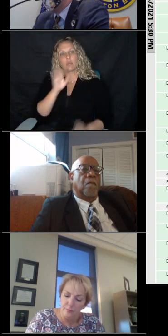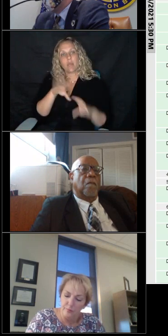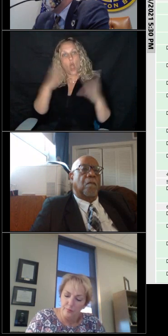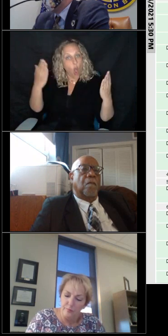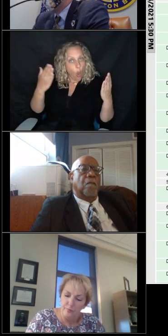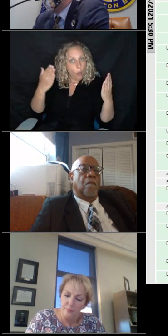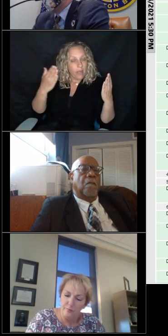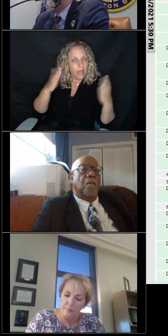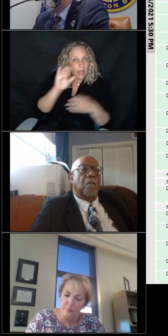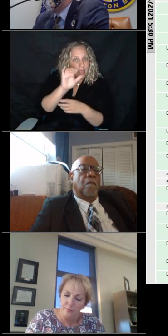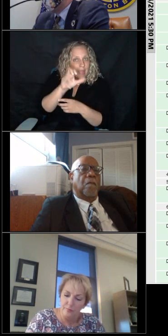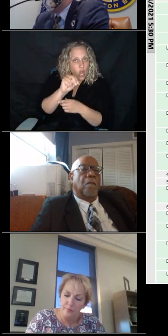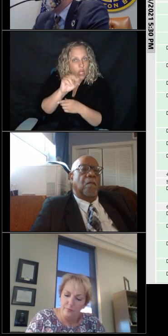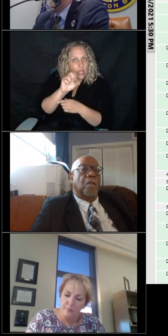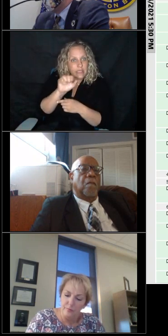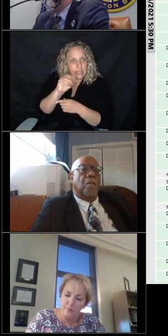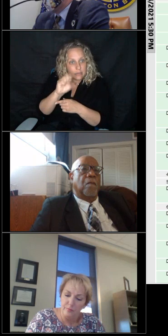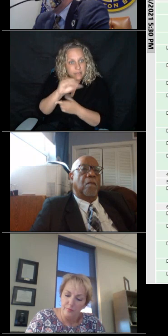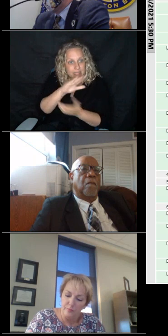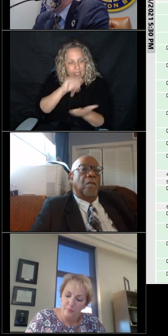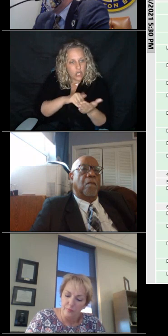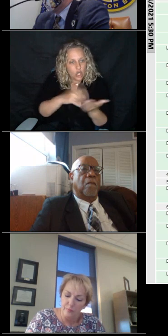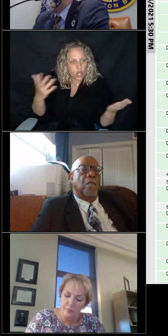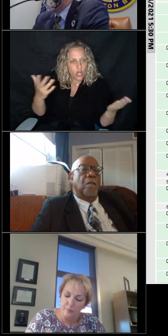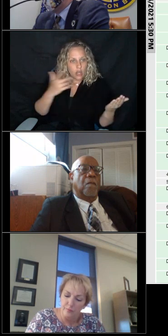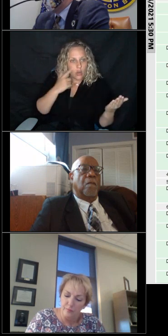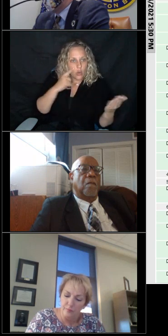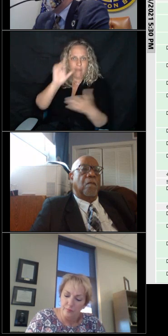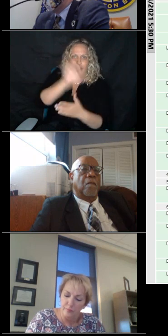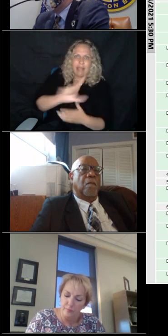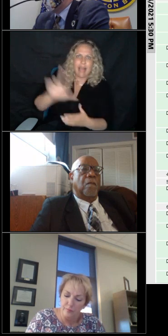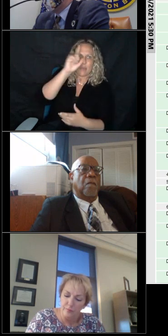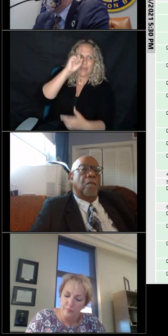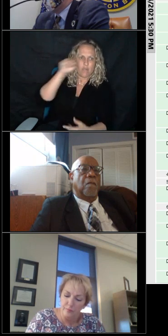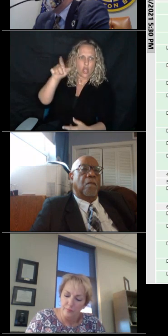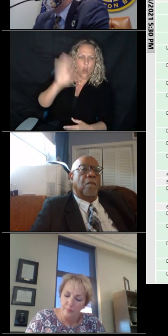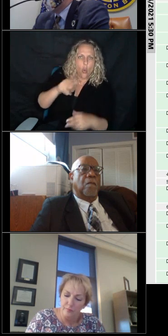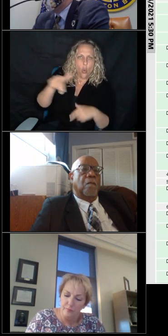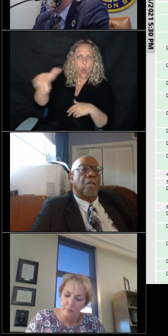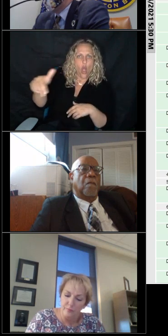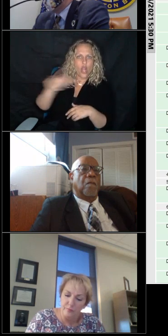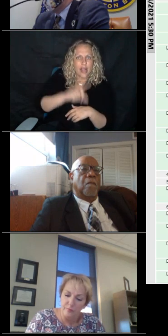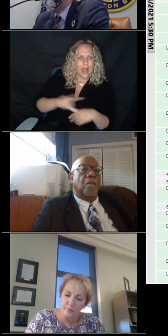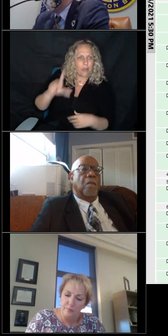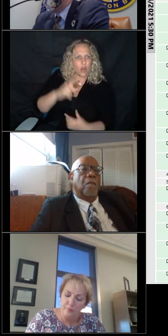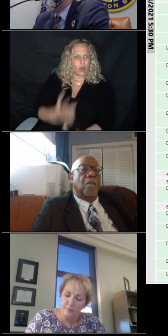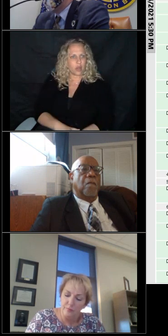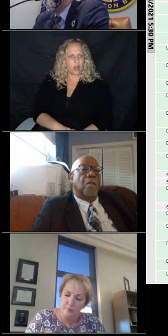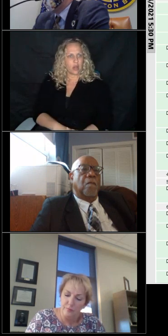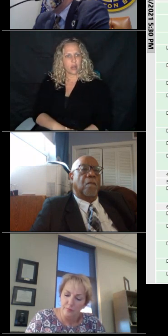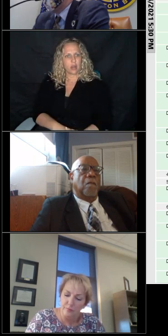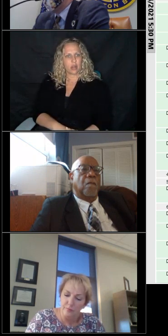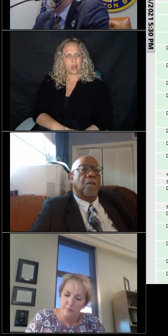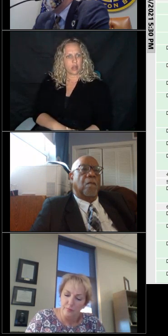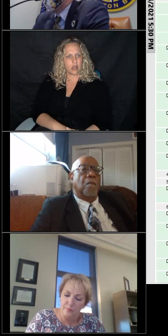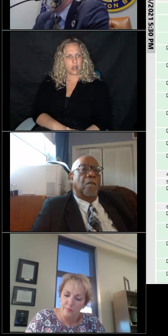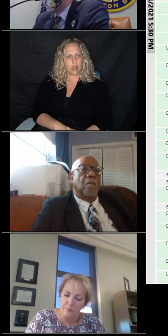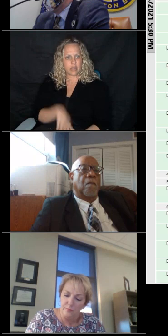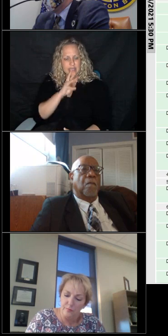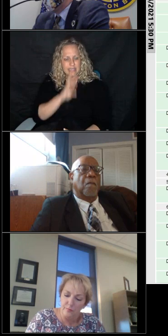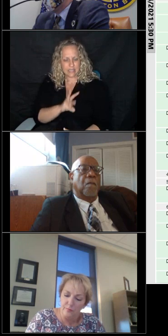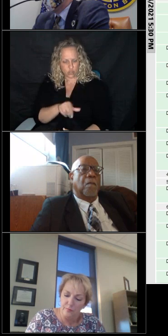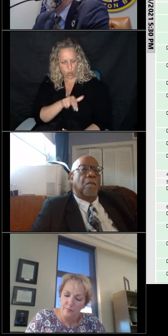Sims Center? Can y'all please open? Oh, we got a big old library for you down there. Walk to the library. Come tell a 6-year-old to walk to the